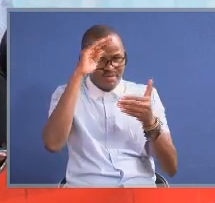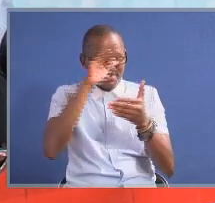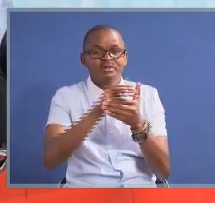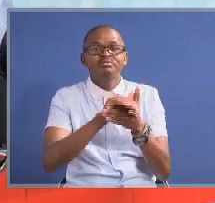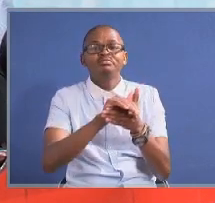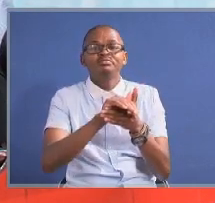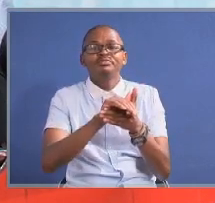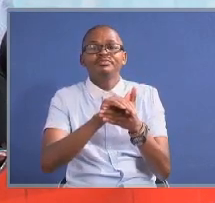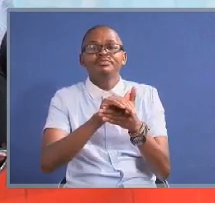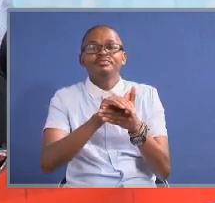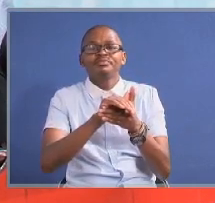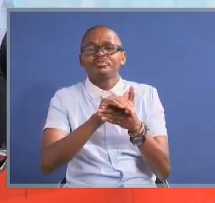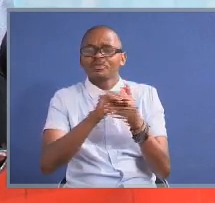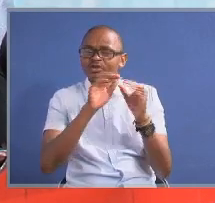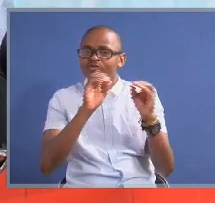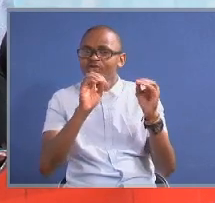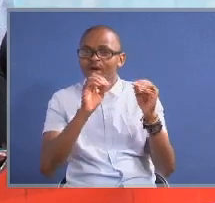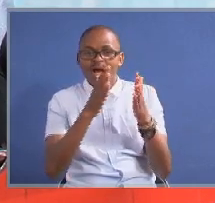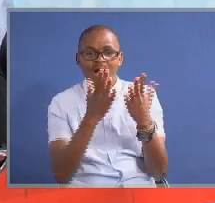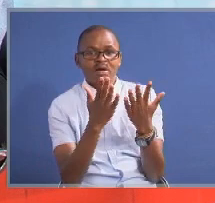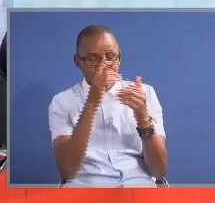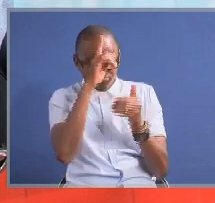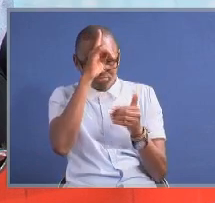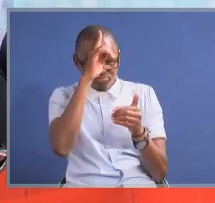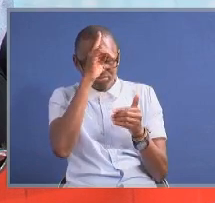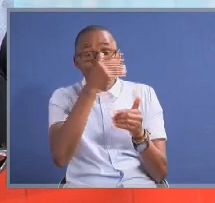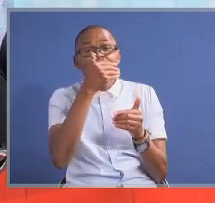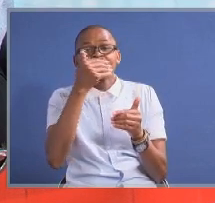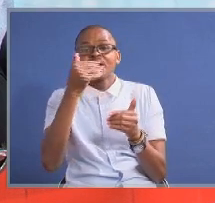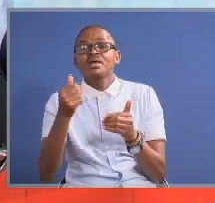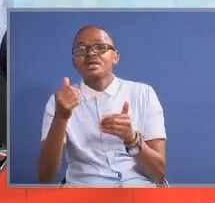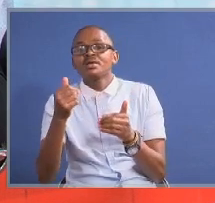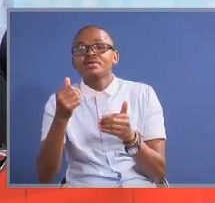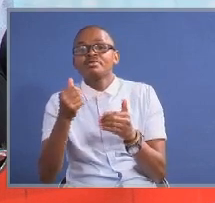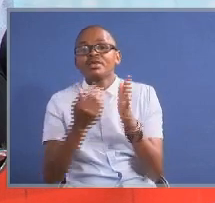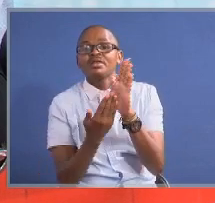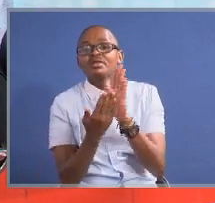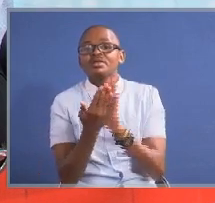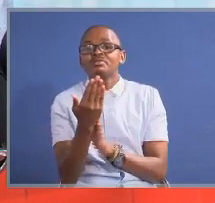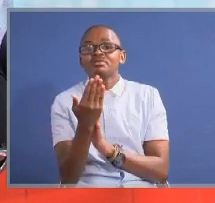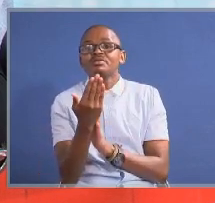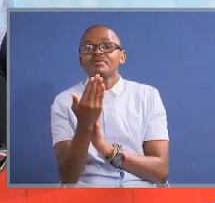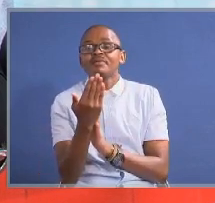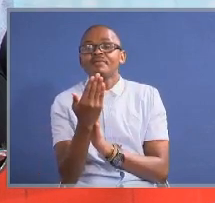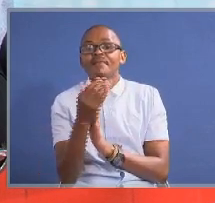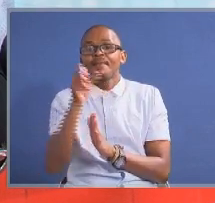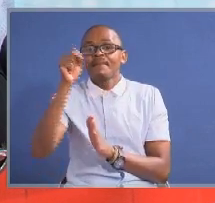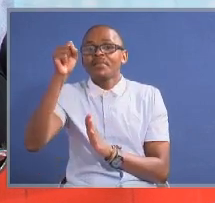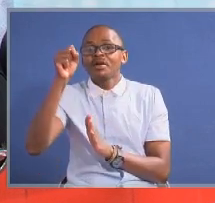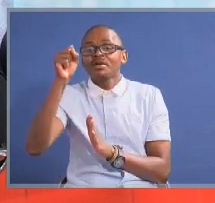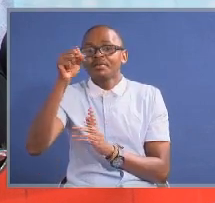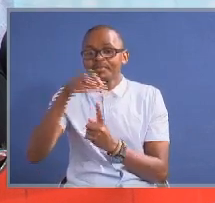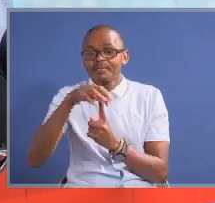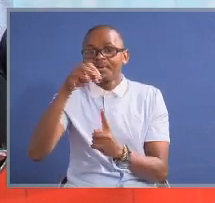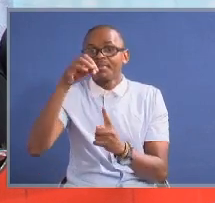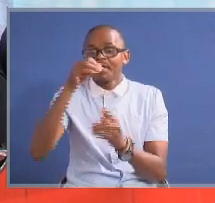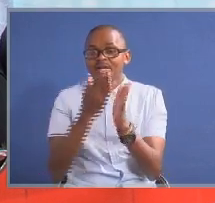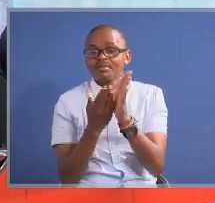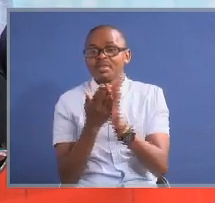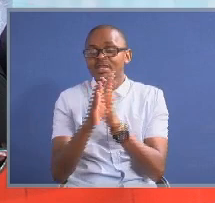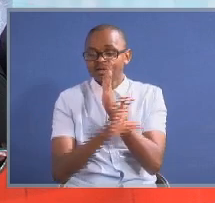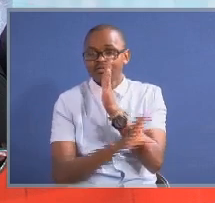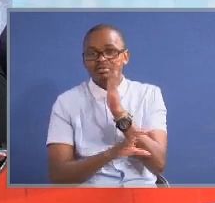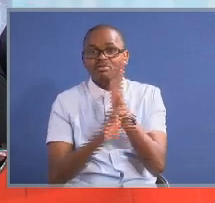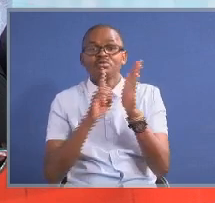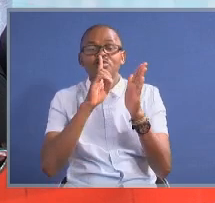that no matter how serious, how bad the development, particularly the political development in a